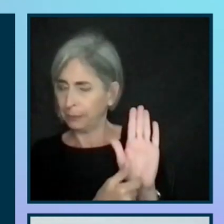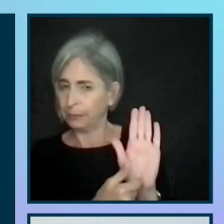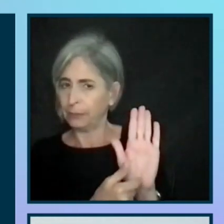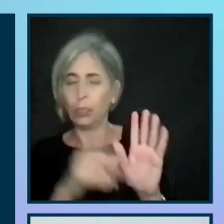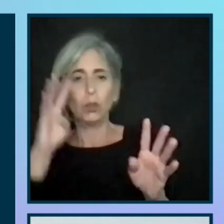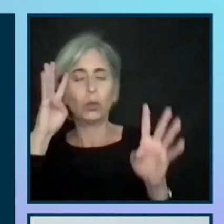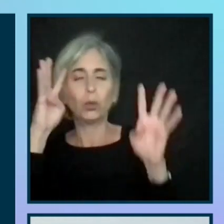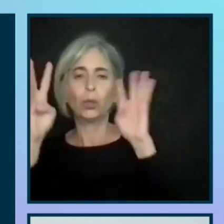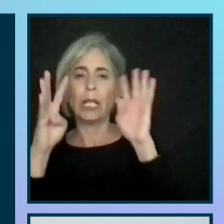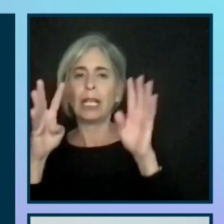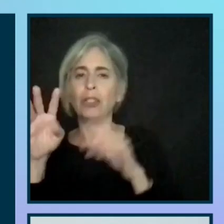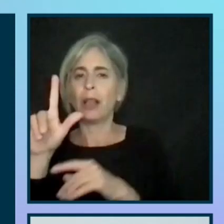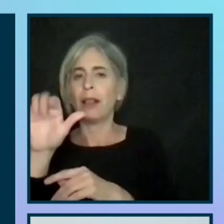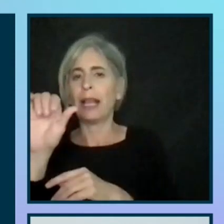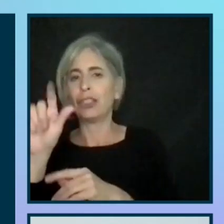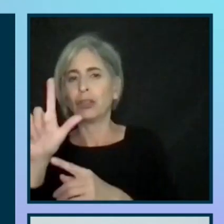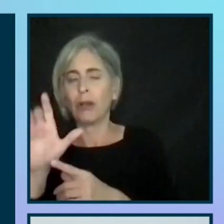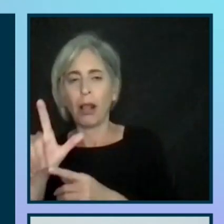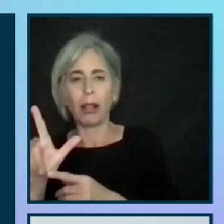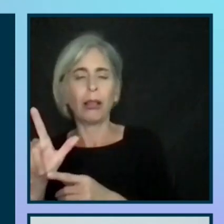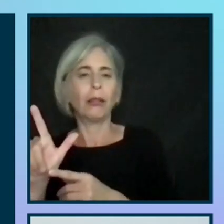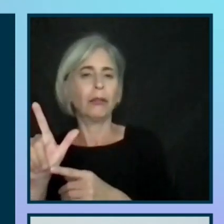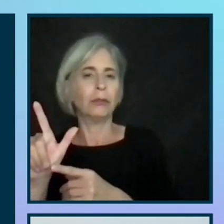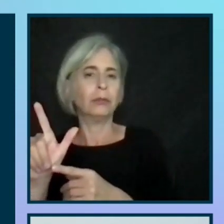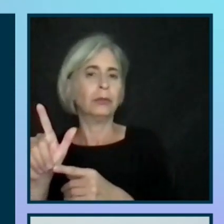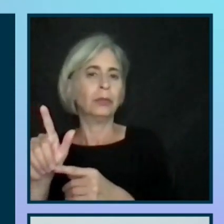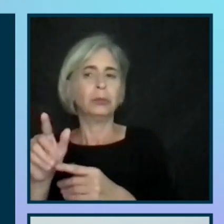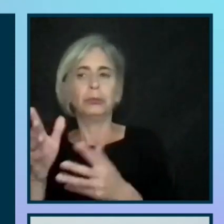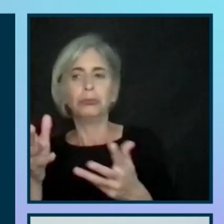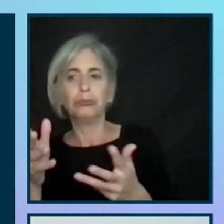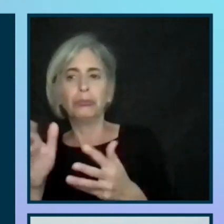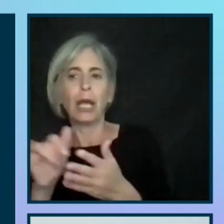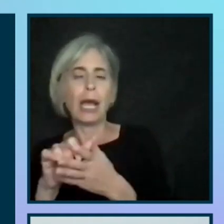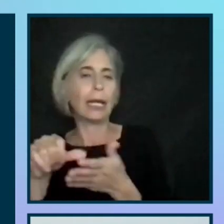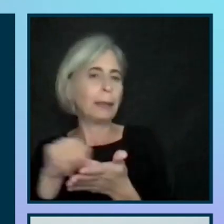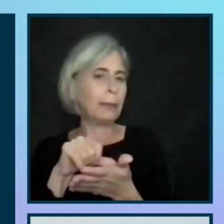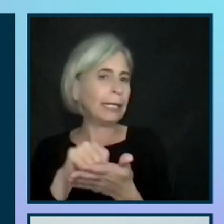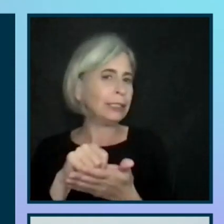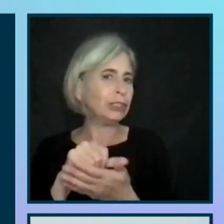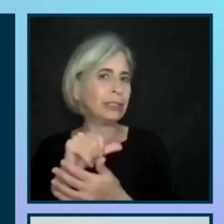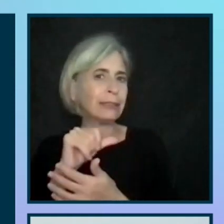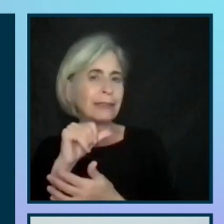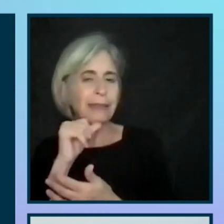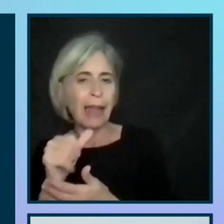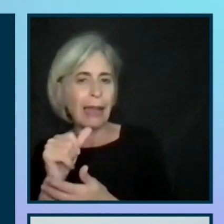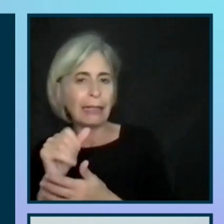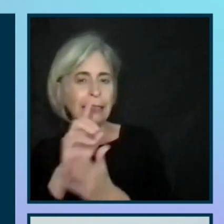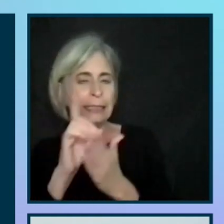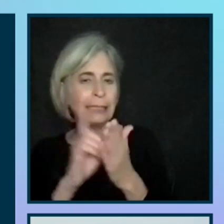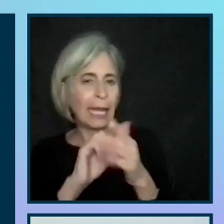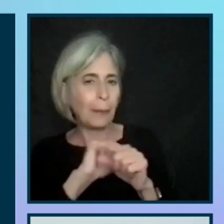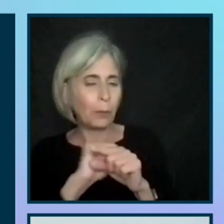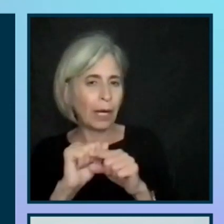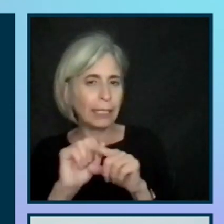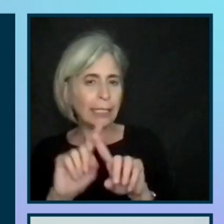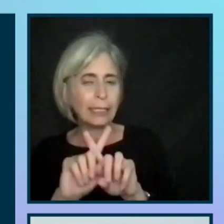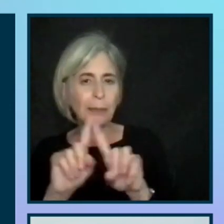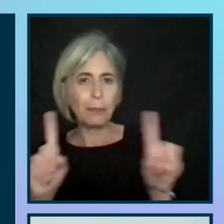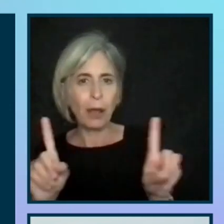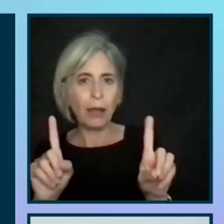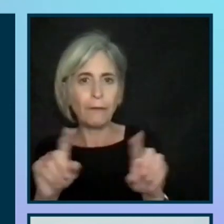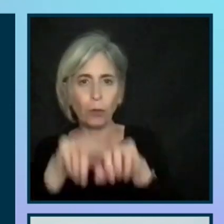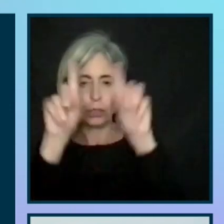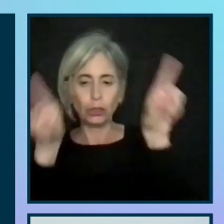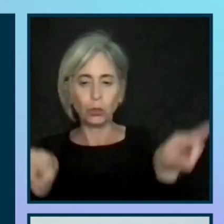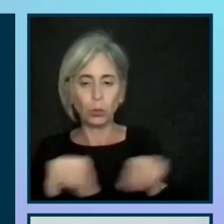creating logical content sections within a page is not only good design practice, but is also crucial for good screen reader